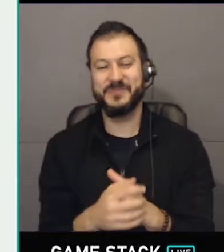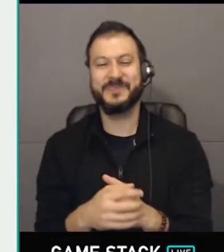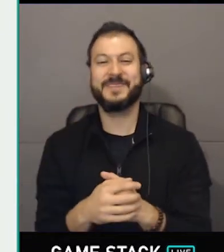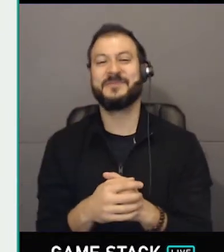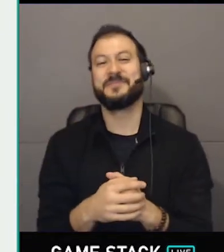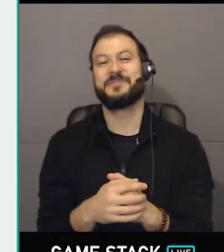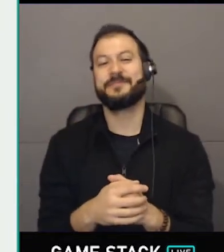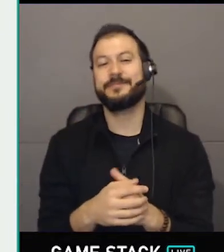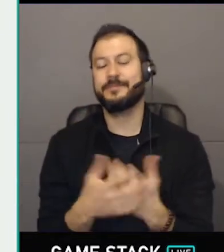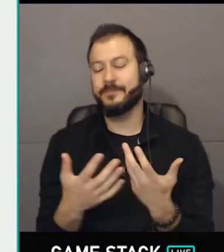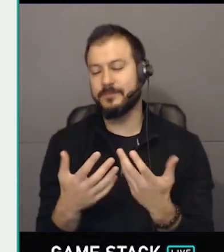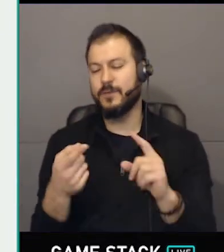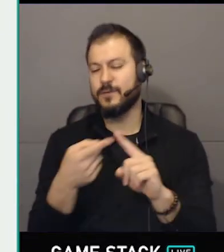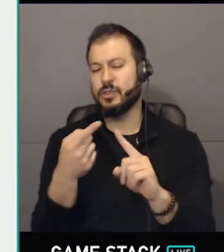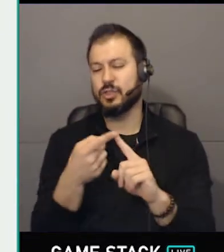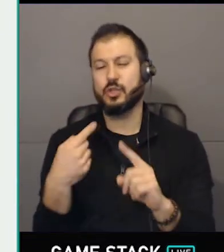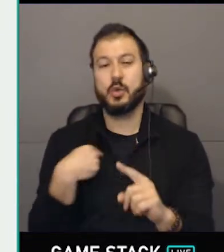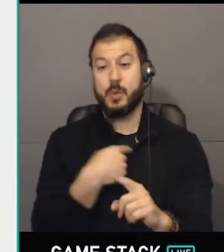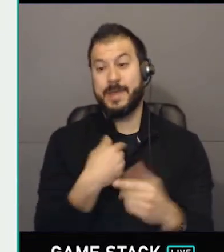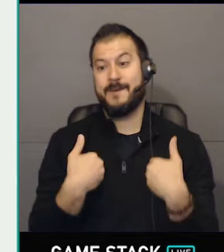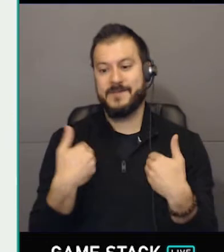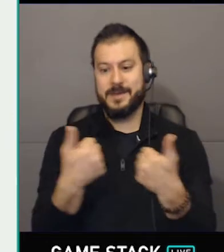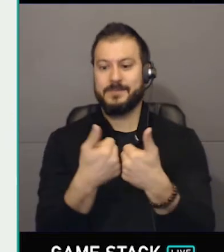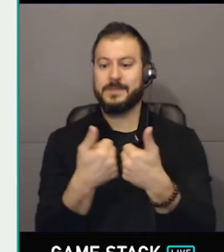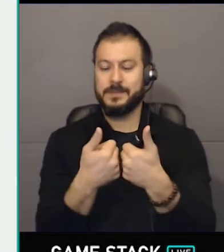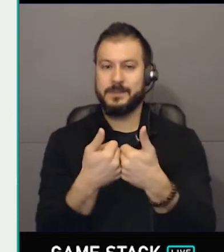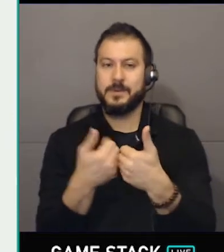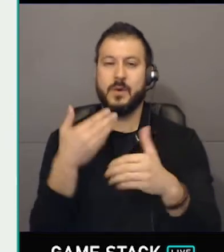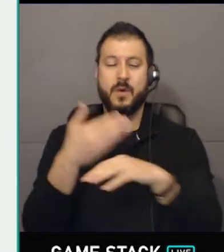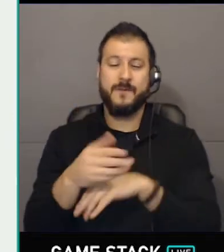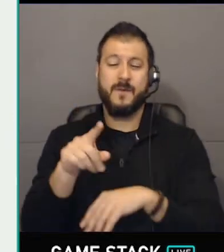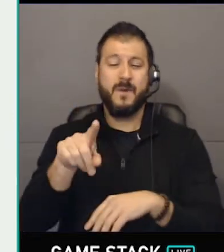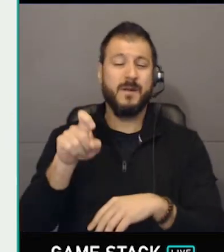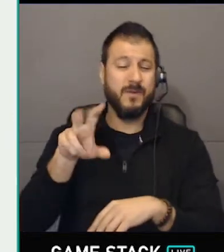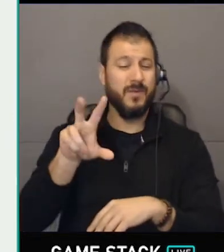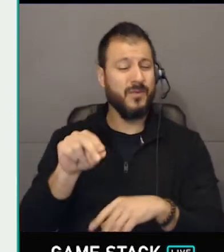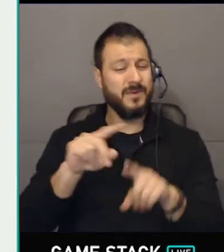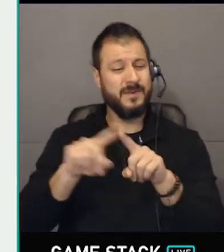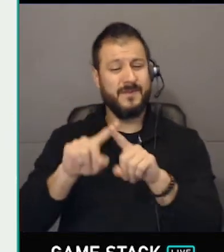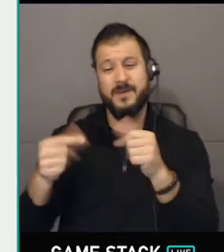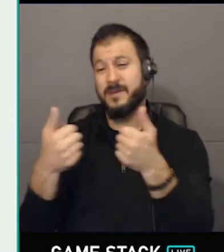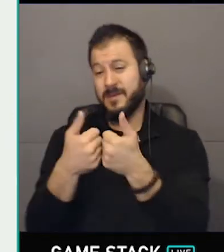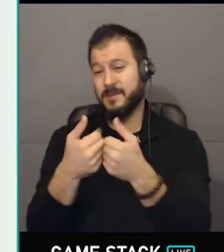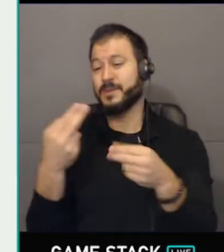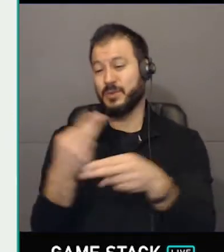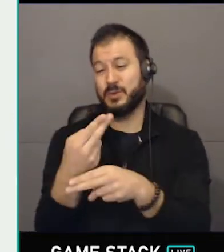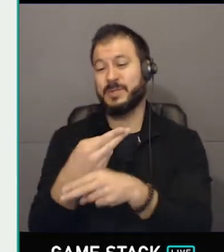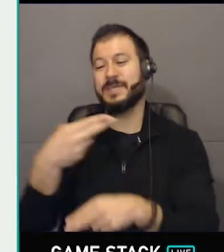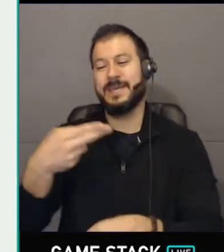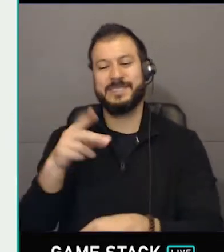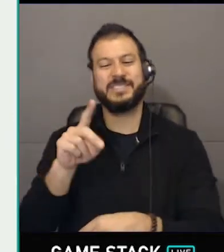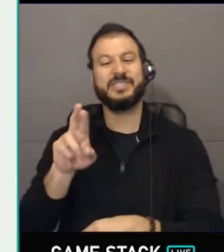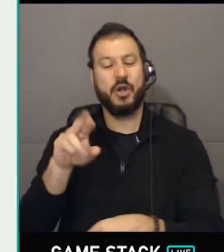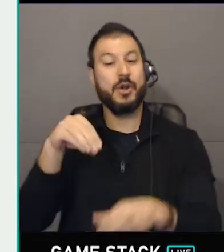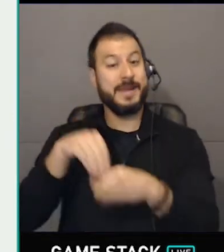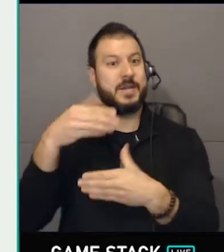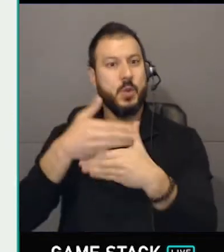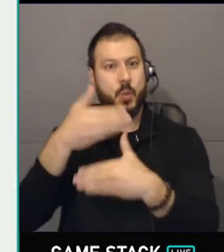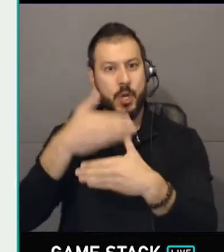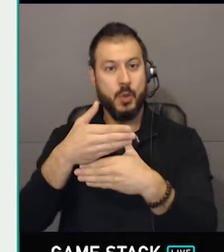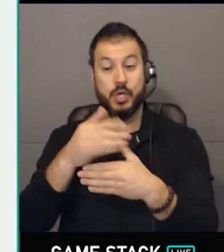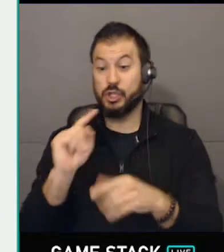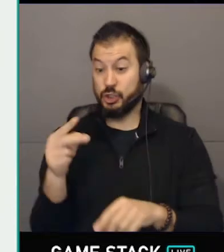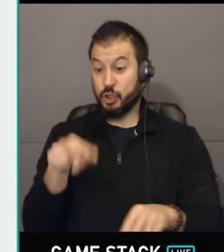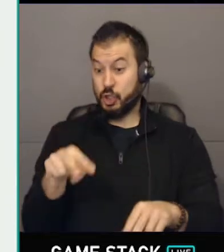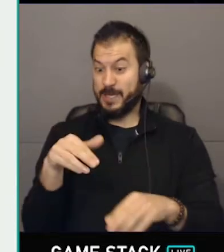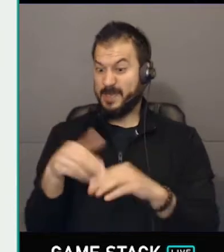So first, we have games, with over 130 titles using HDR in Windows. Just looking at games published by Microsoft, we